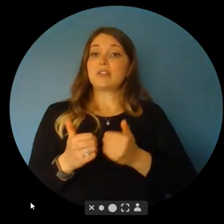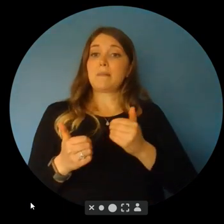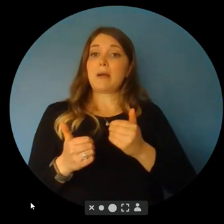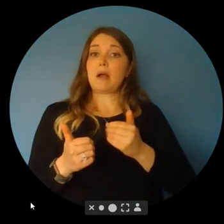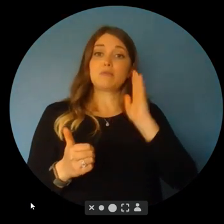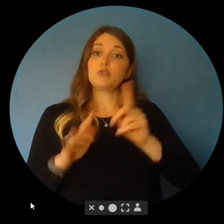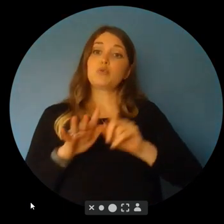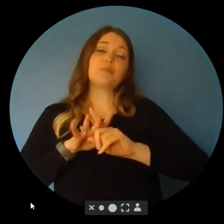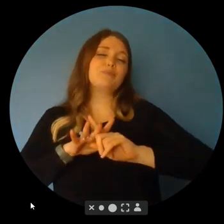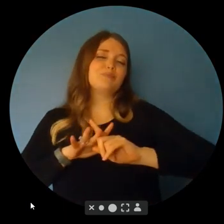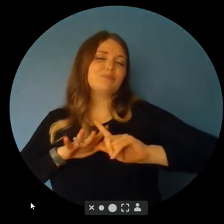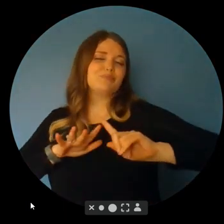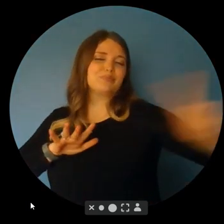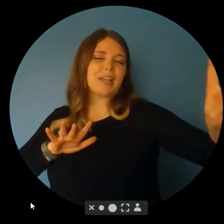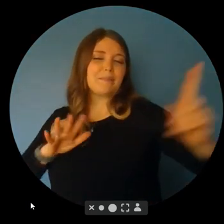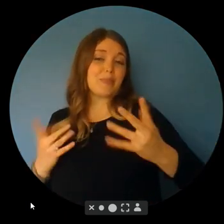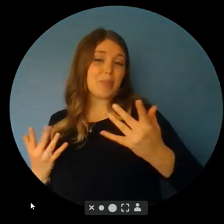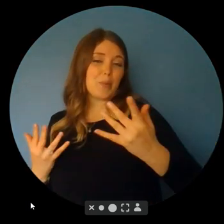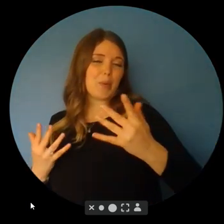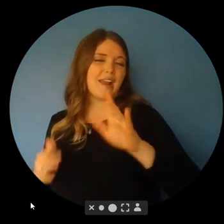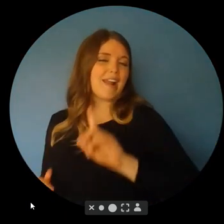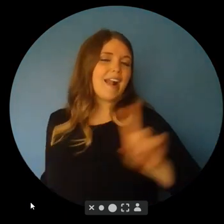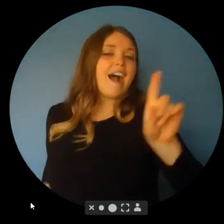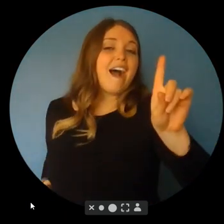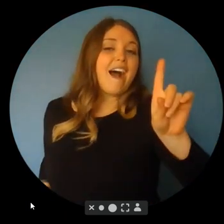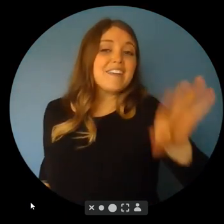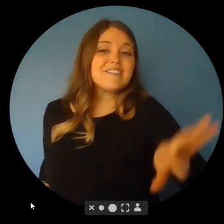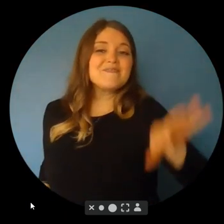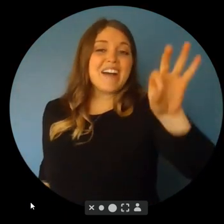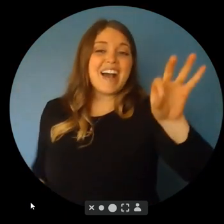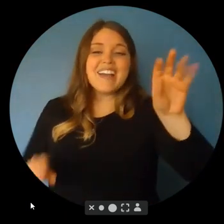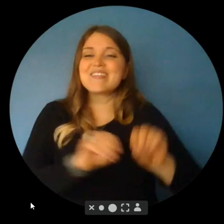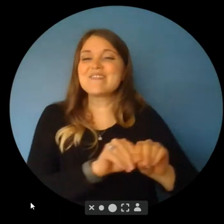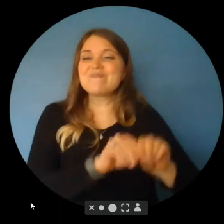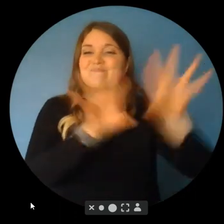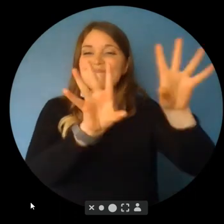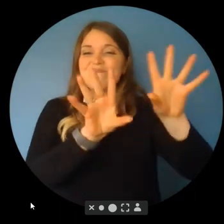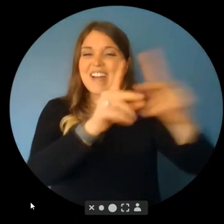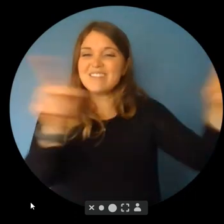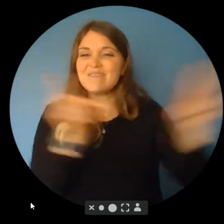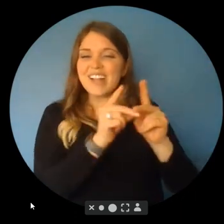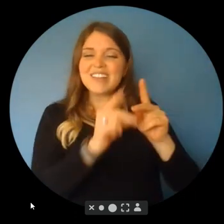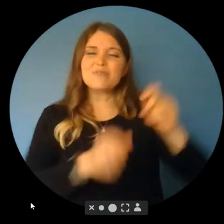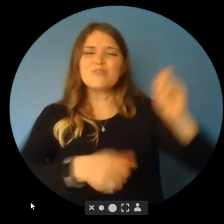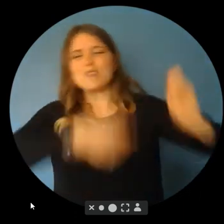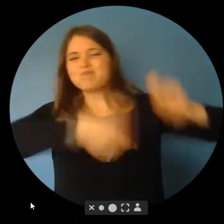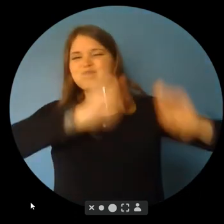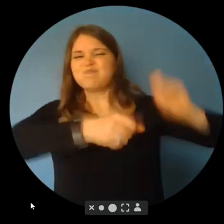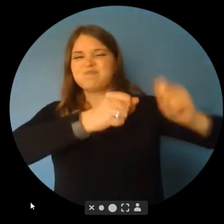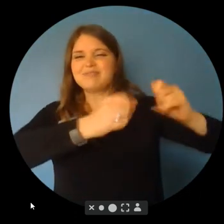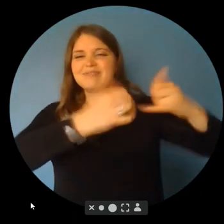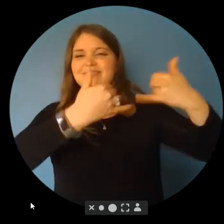stain. You'll find the bright places where boom bands are playing.